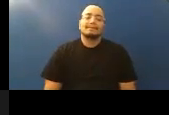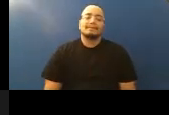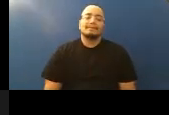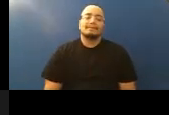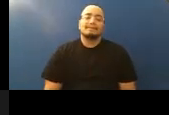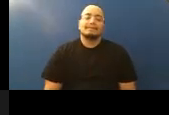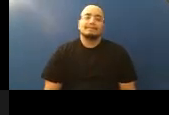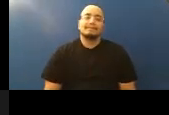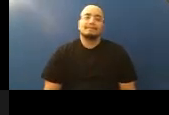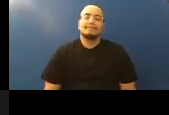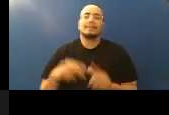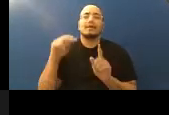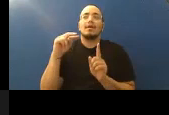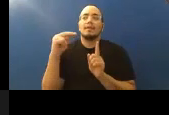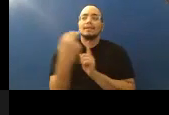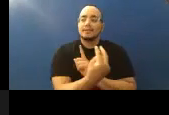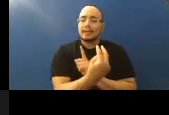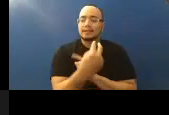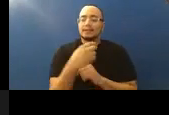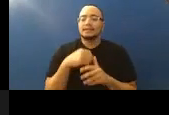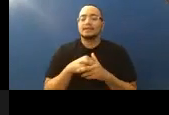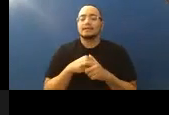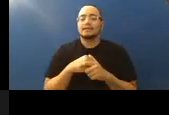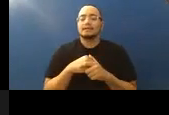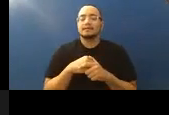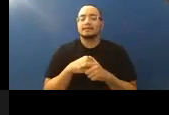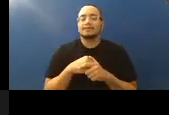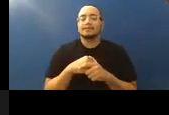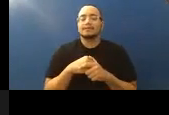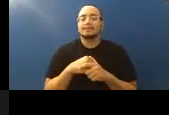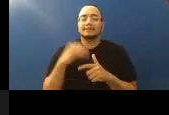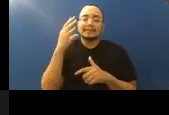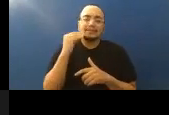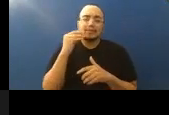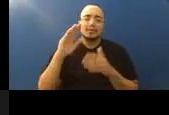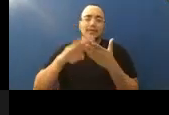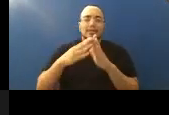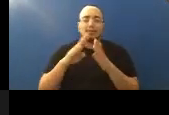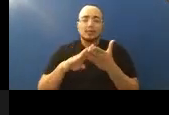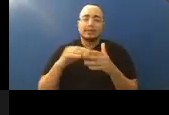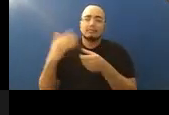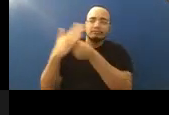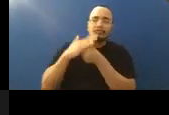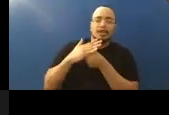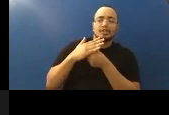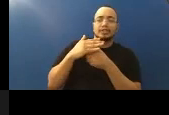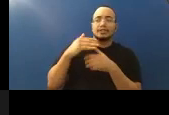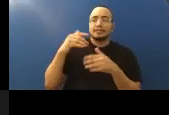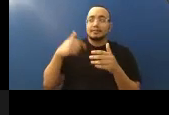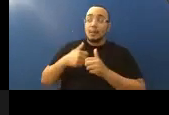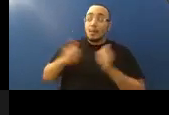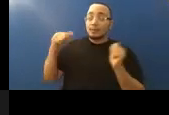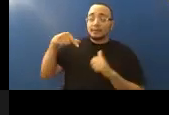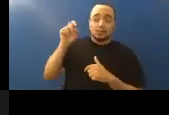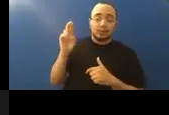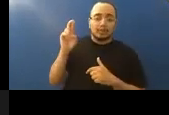side of it, you know, going through the community and experiencing a lot of interpersonal violence because I was openly queer,